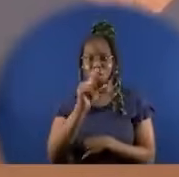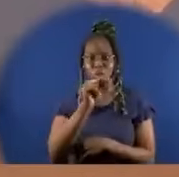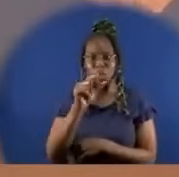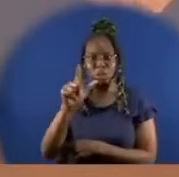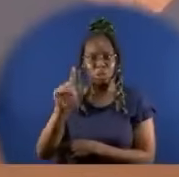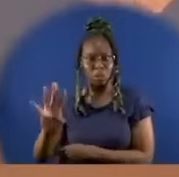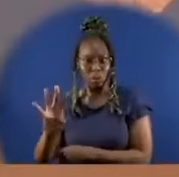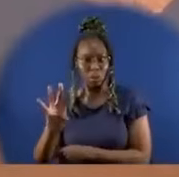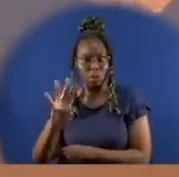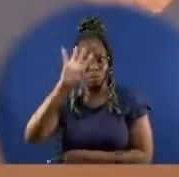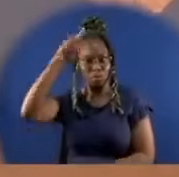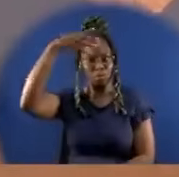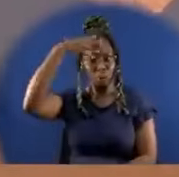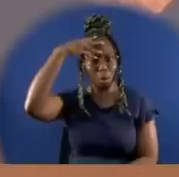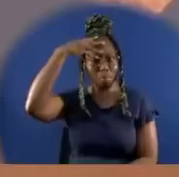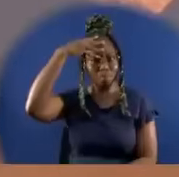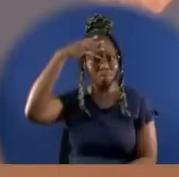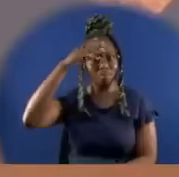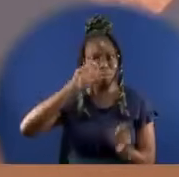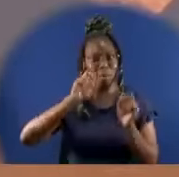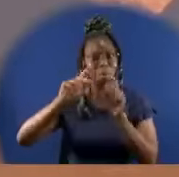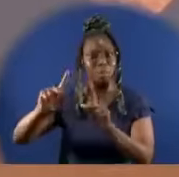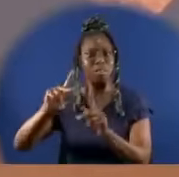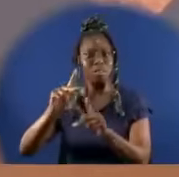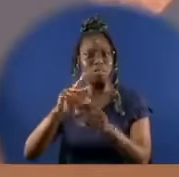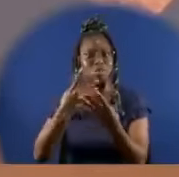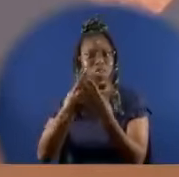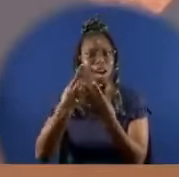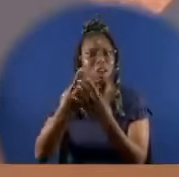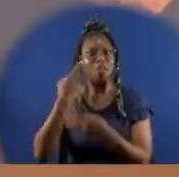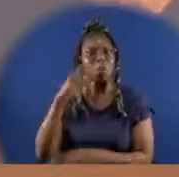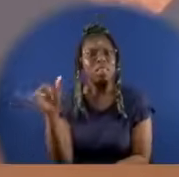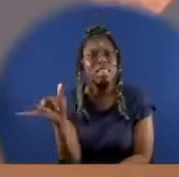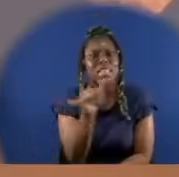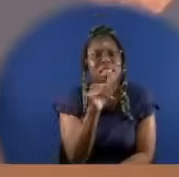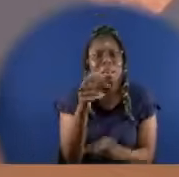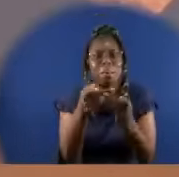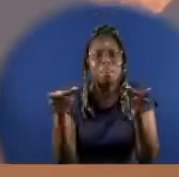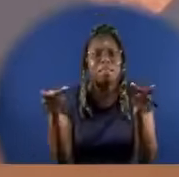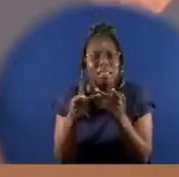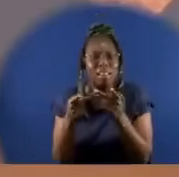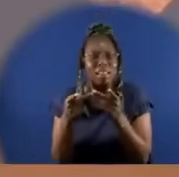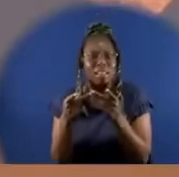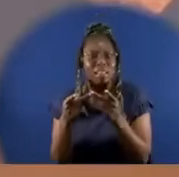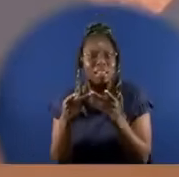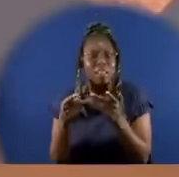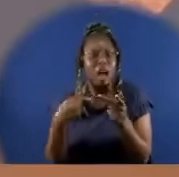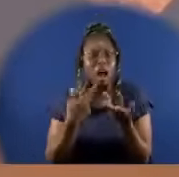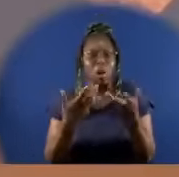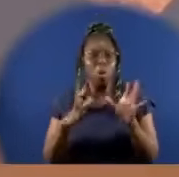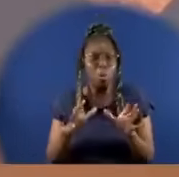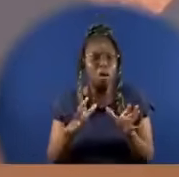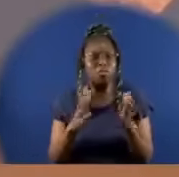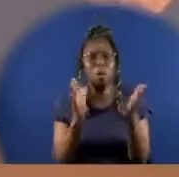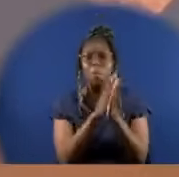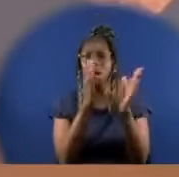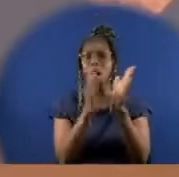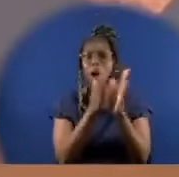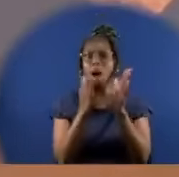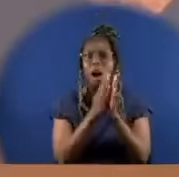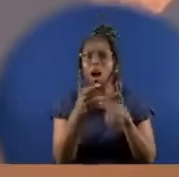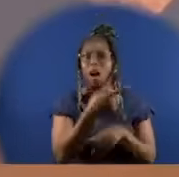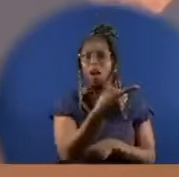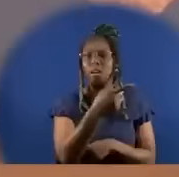Now listen, wait. I don't want to deal with being a person who applauds the downfall of